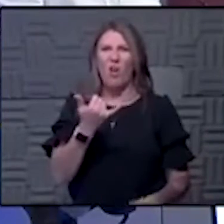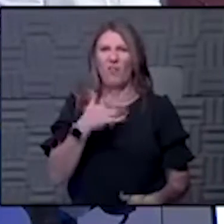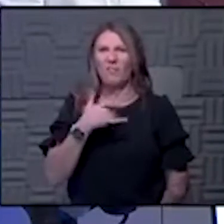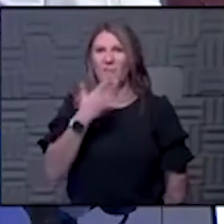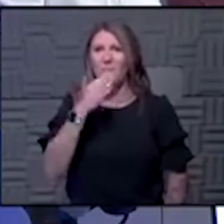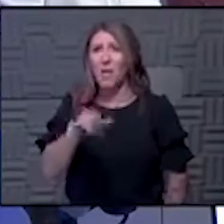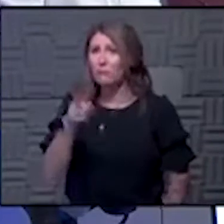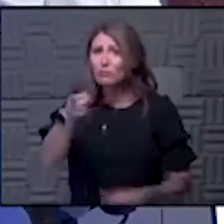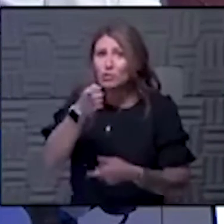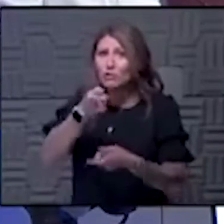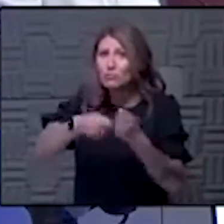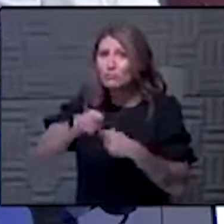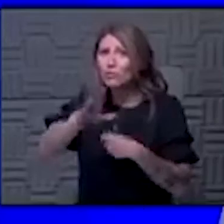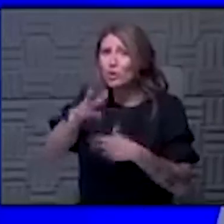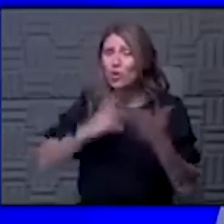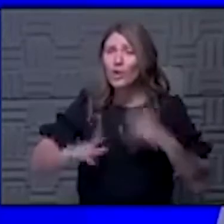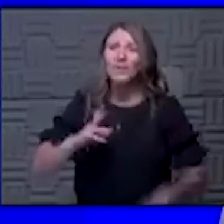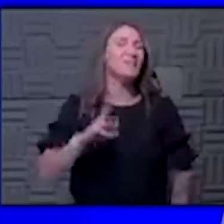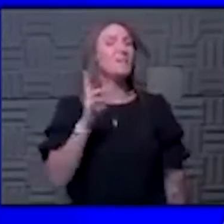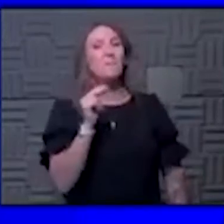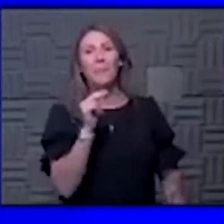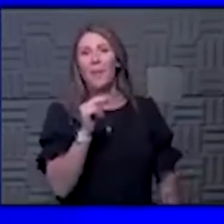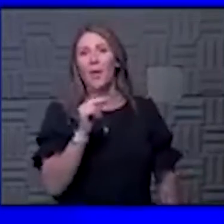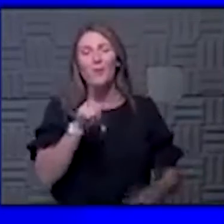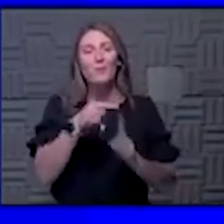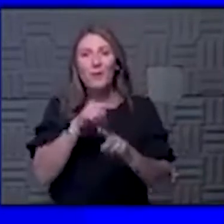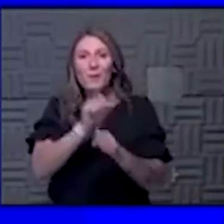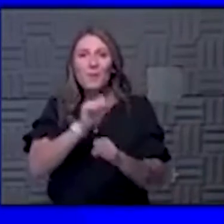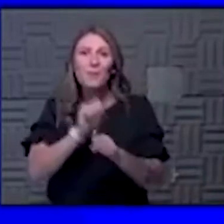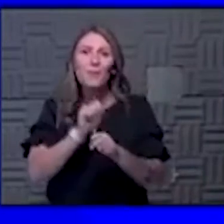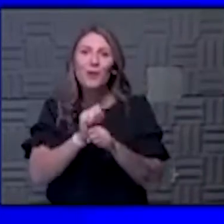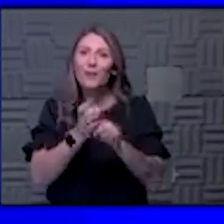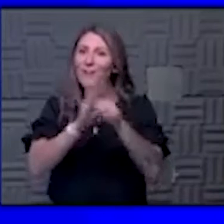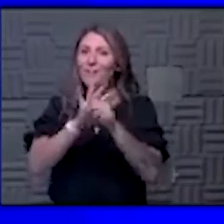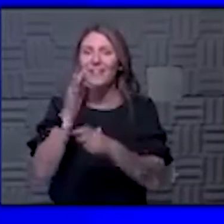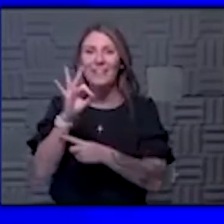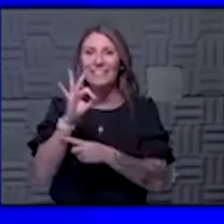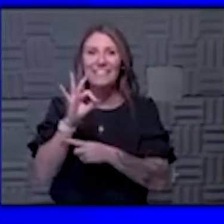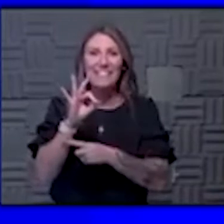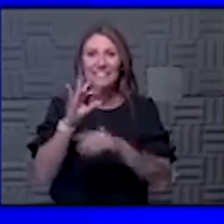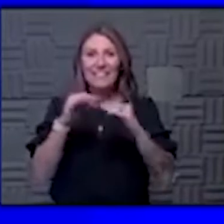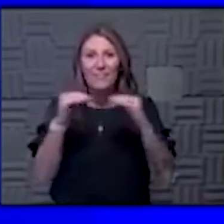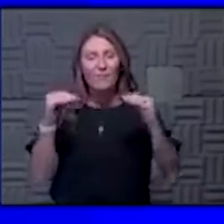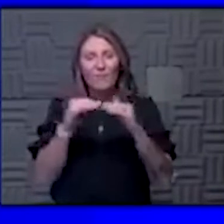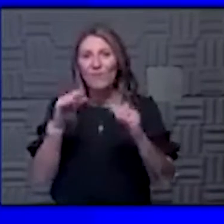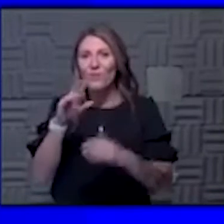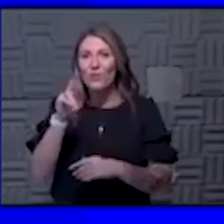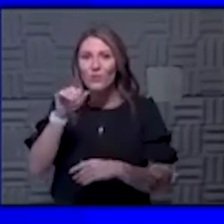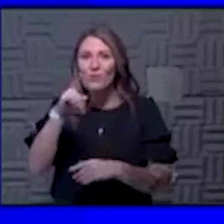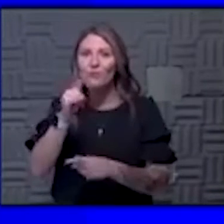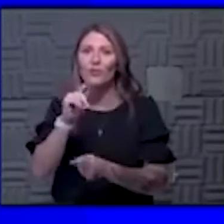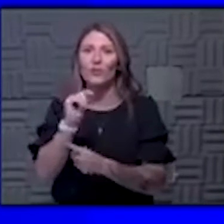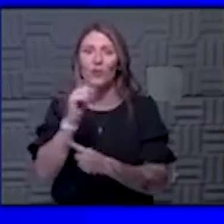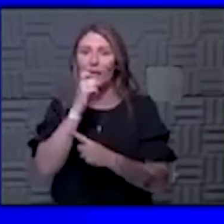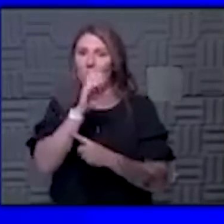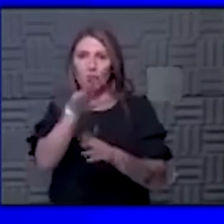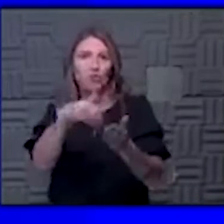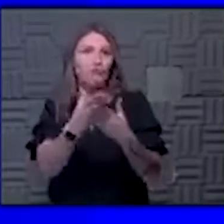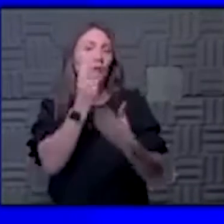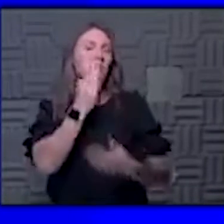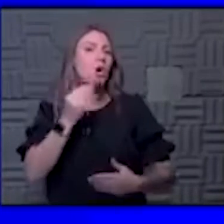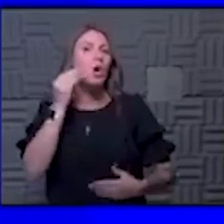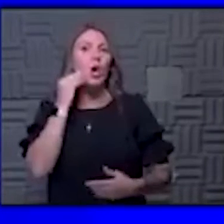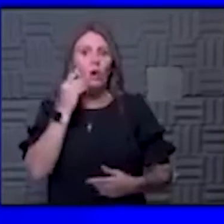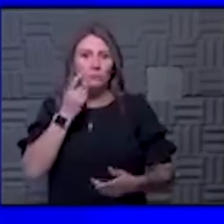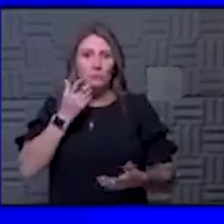my clothes. What do you do? No, even when I'm working on the COVID units, I don't just get home and take off my clothes and